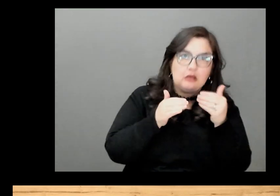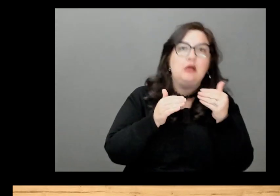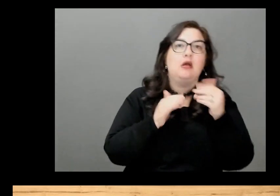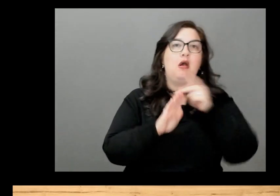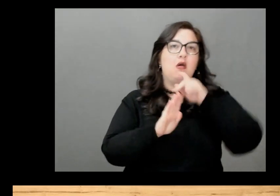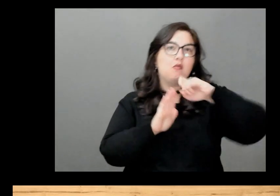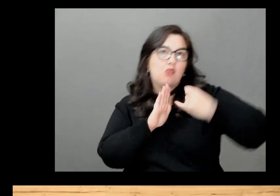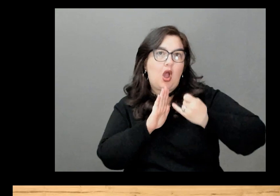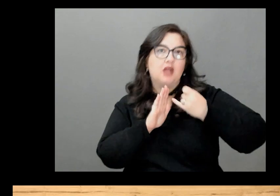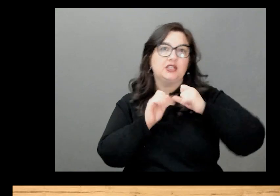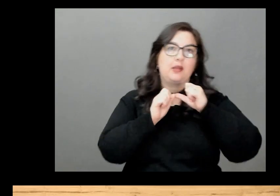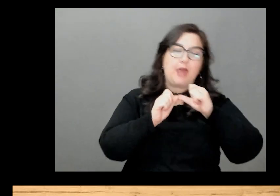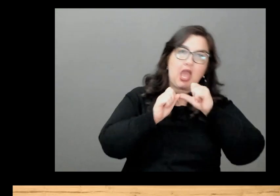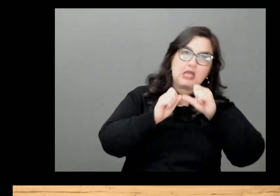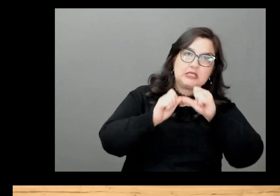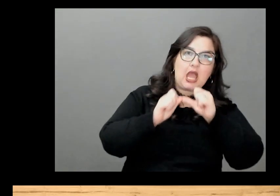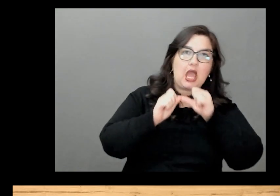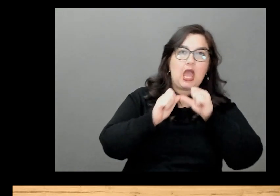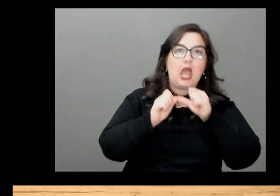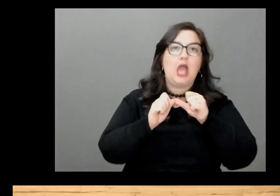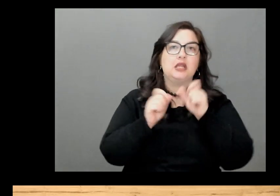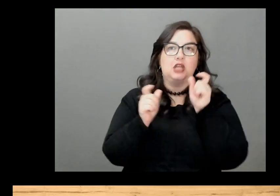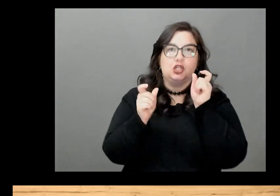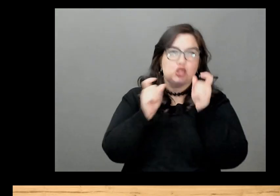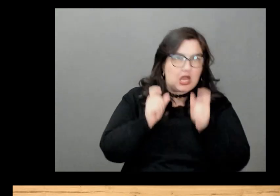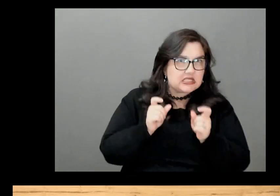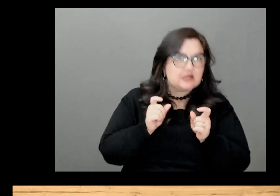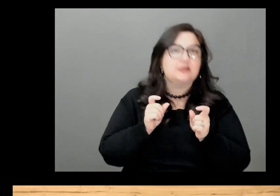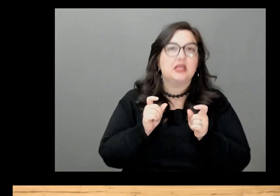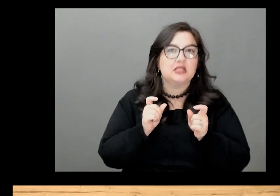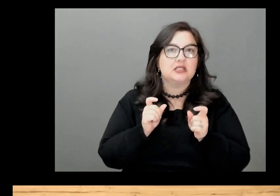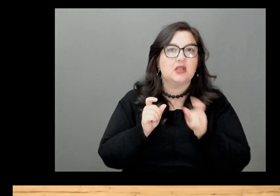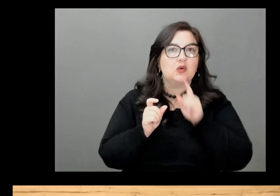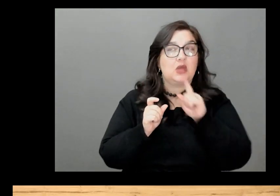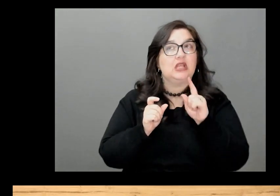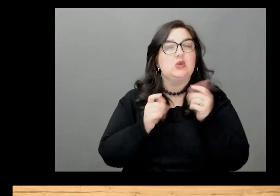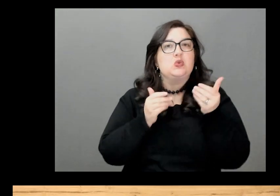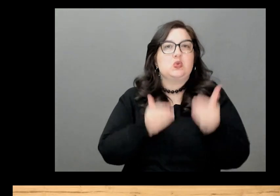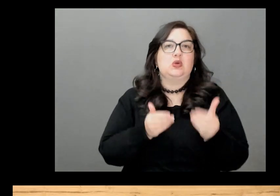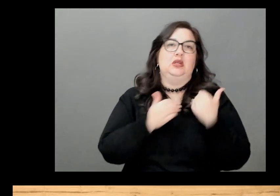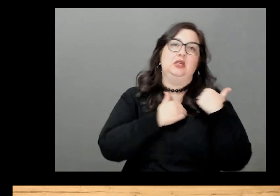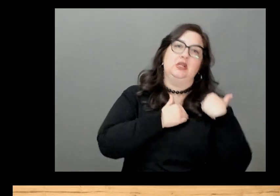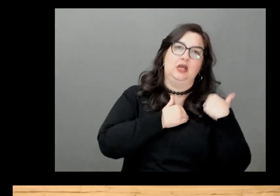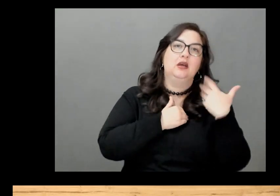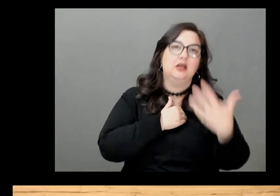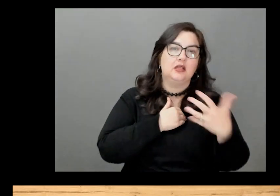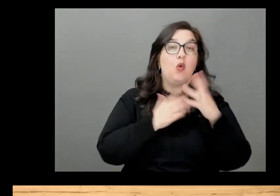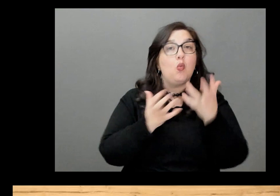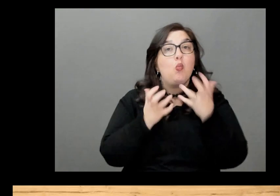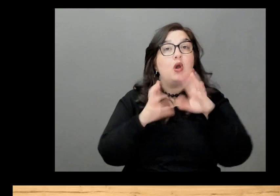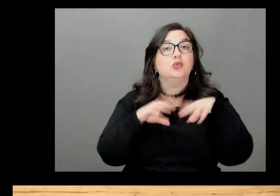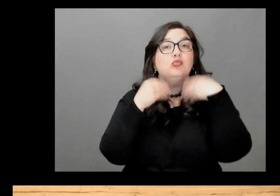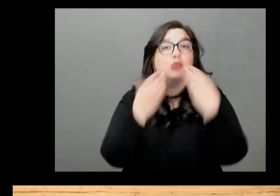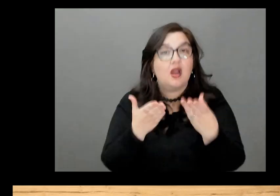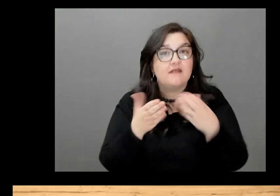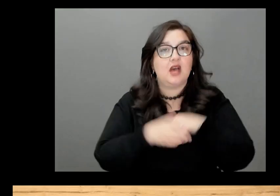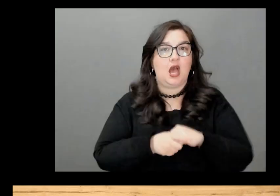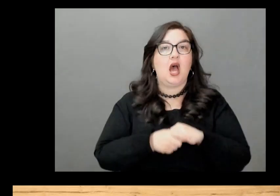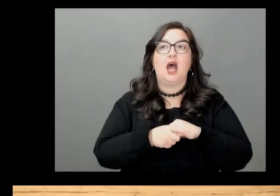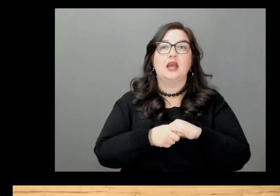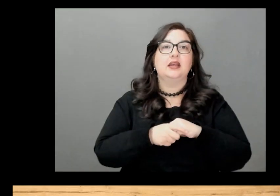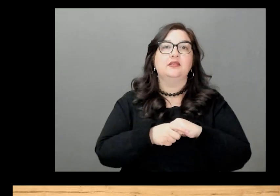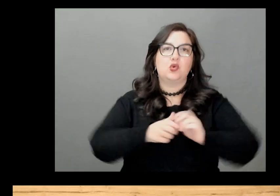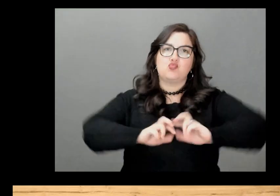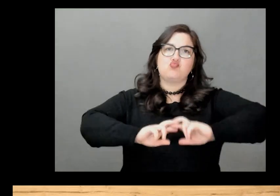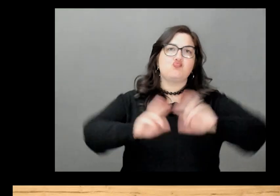while you maintain and want to make adjustments, it's a very heavy lift. So we wanted to provide out-of-the-box components